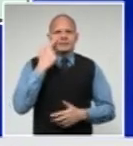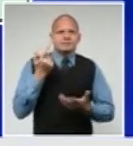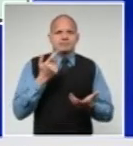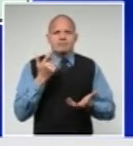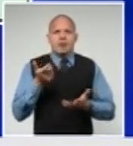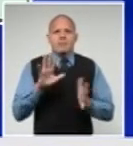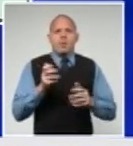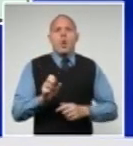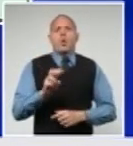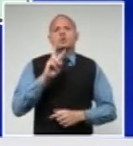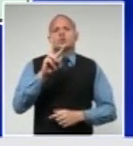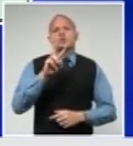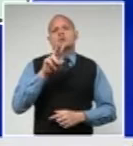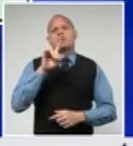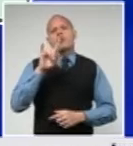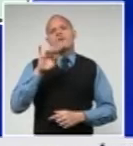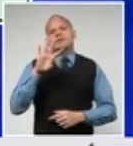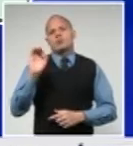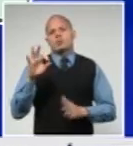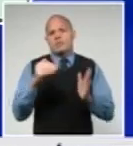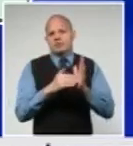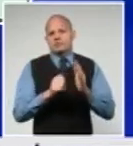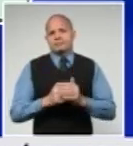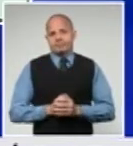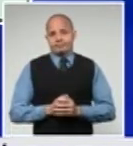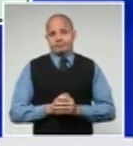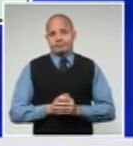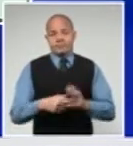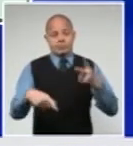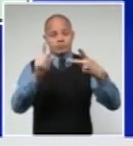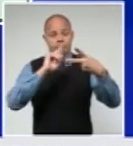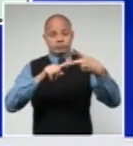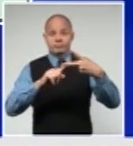97,497 fatalities. Brazil with